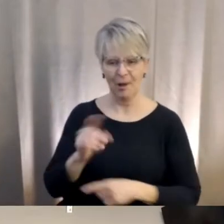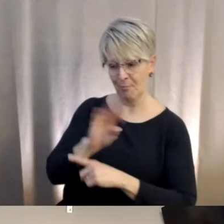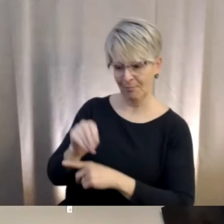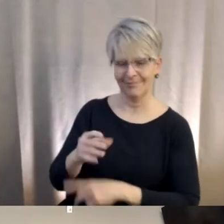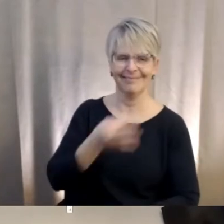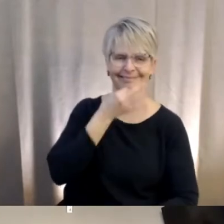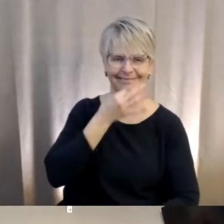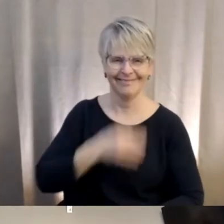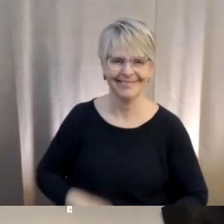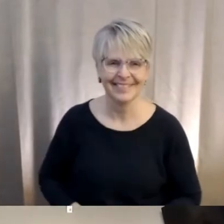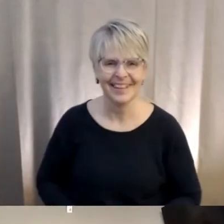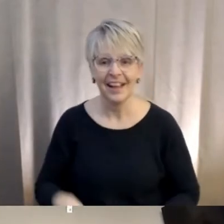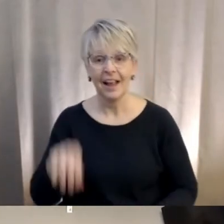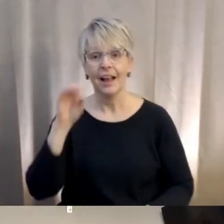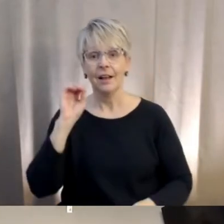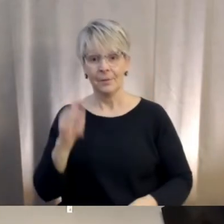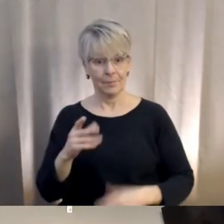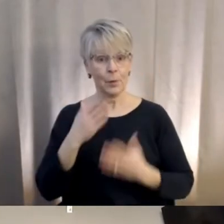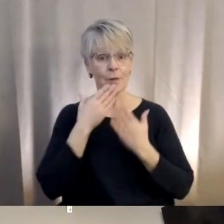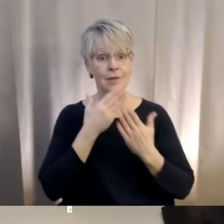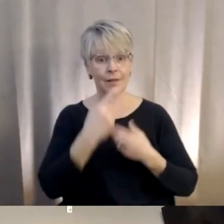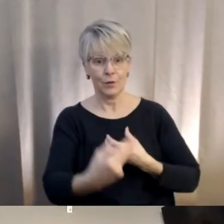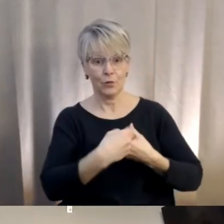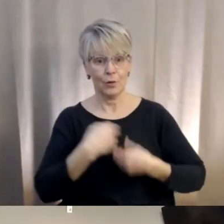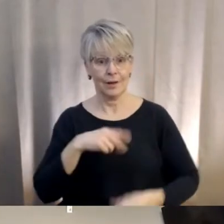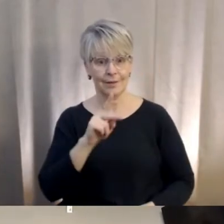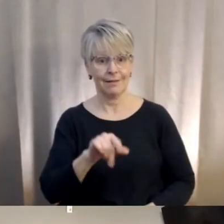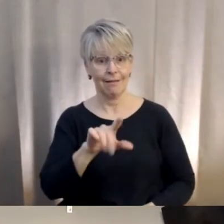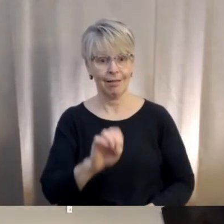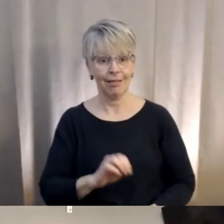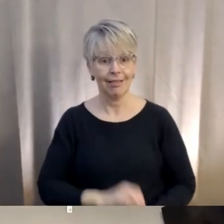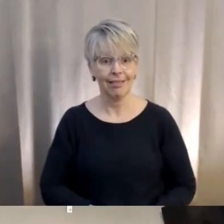Perfect. Well, thank you so much for being with us, Kyle.